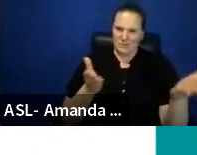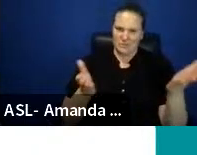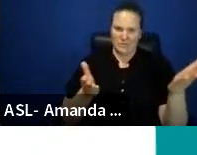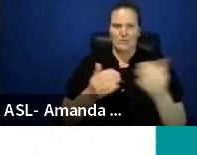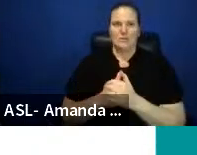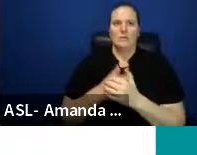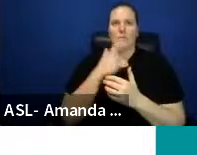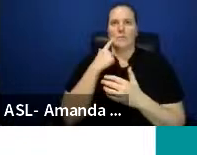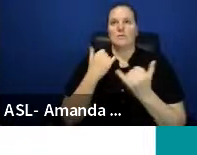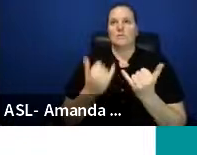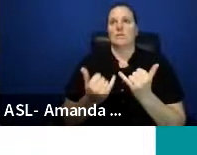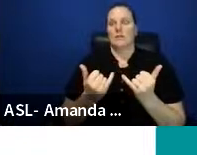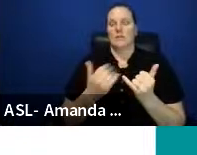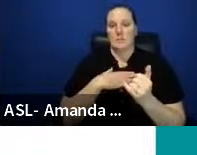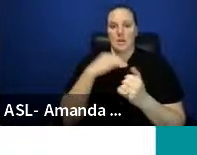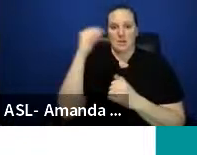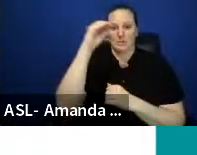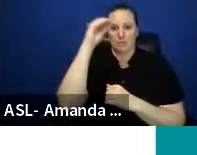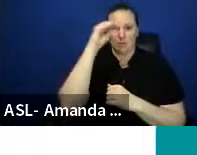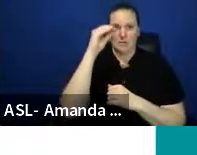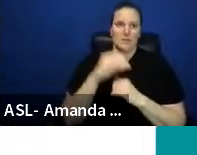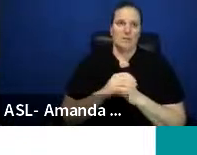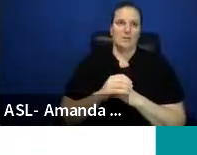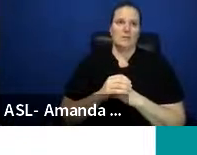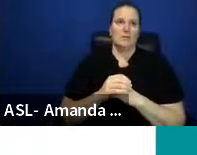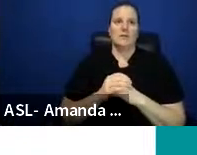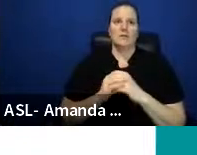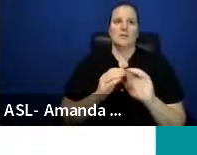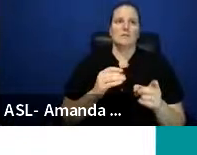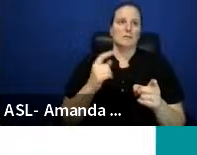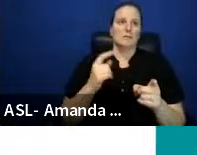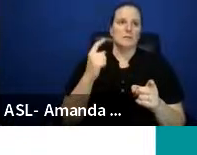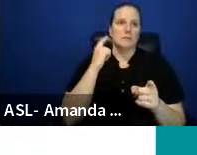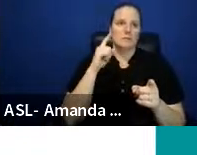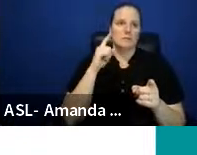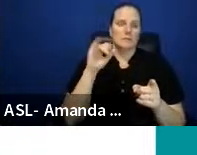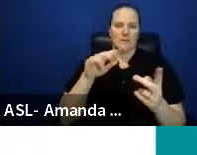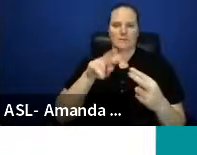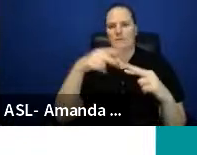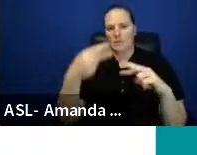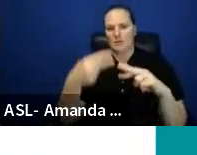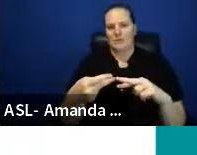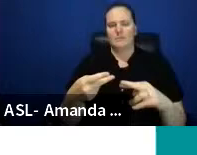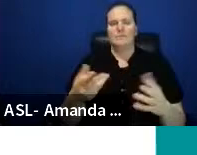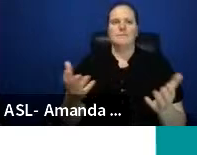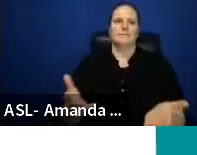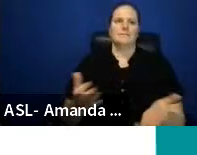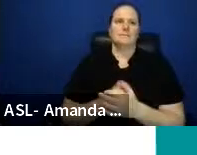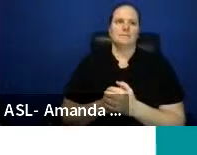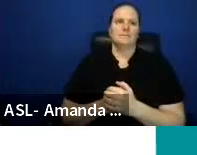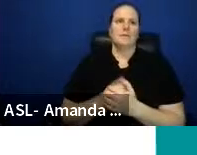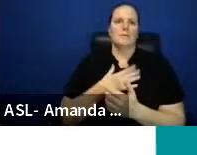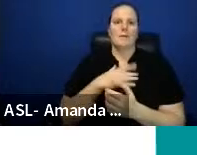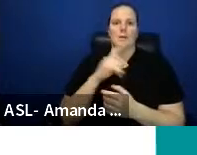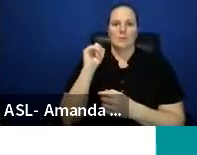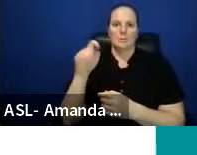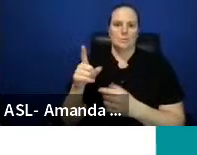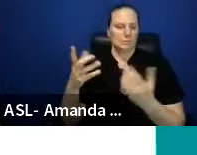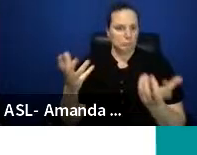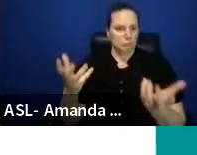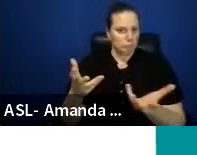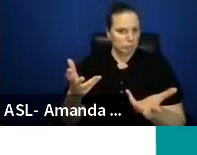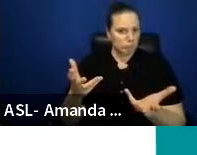Because currently, in my opinion, today is flip. So my question really is, what